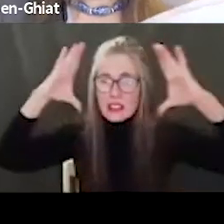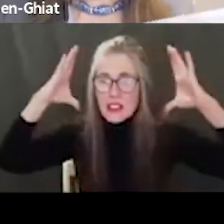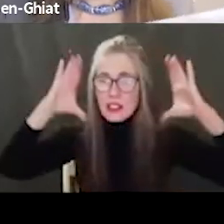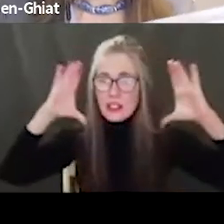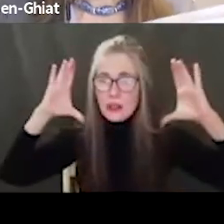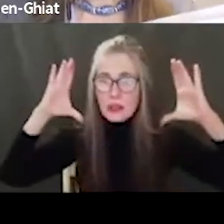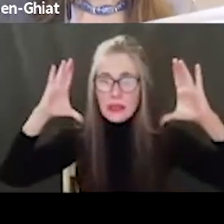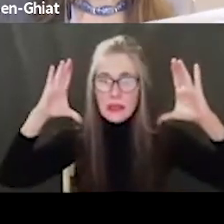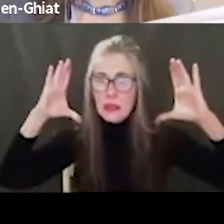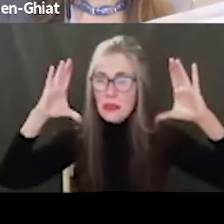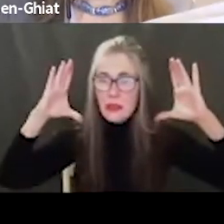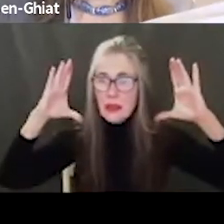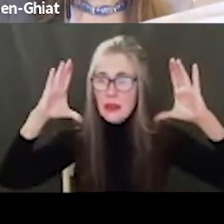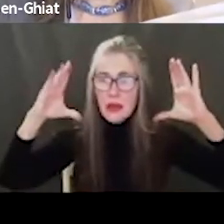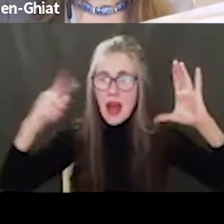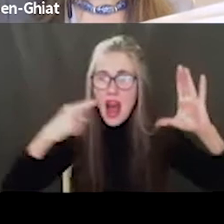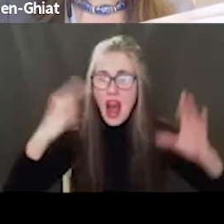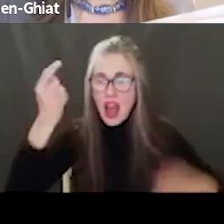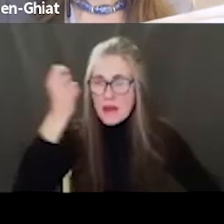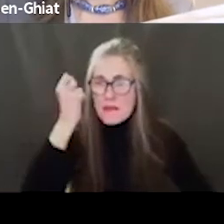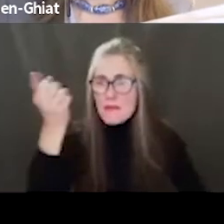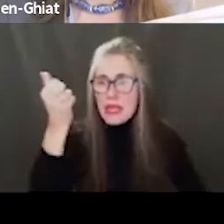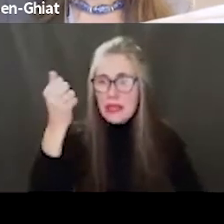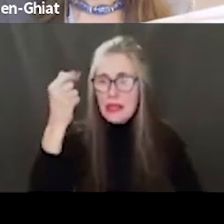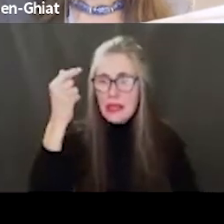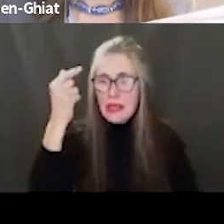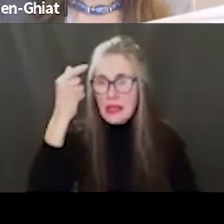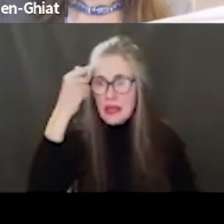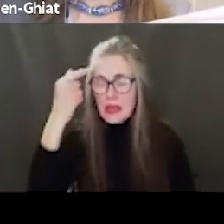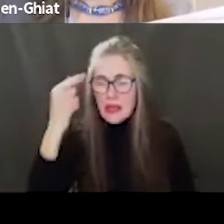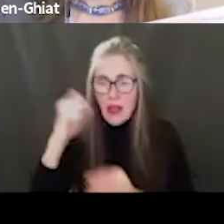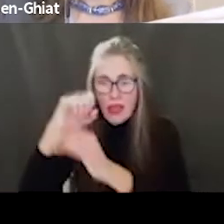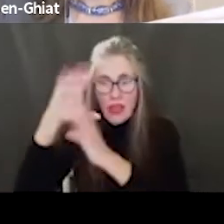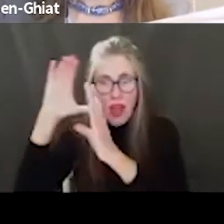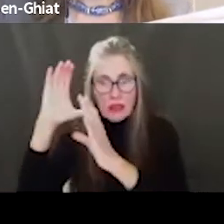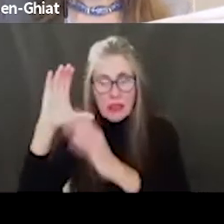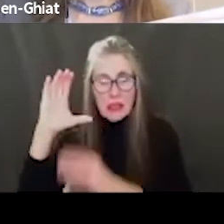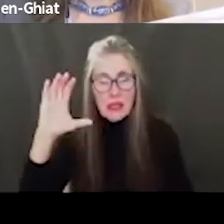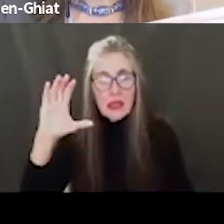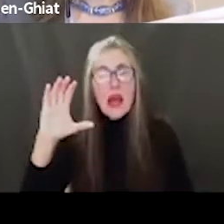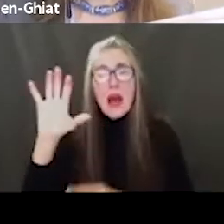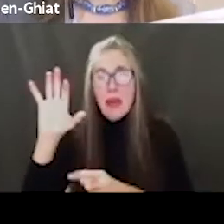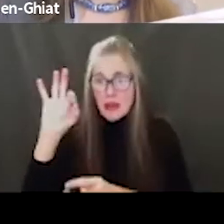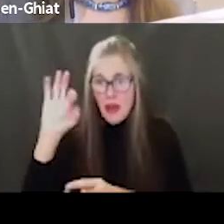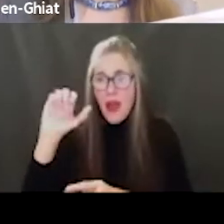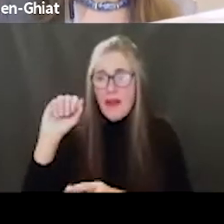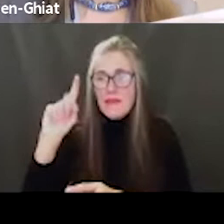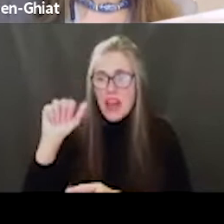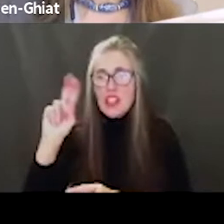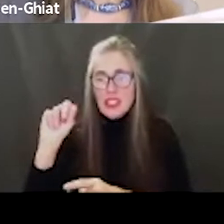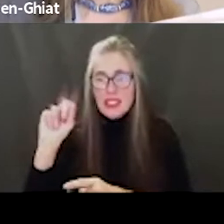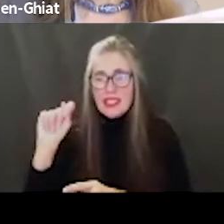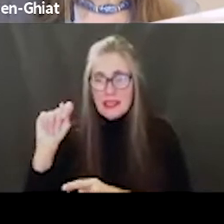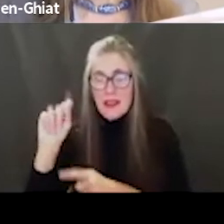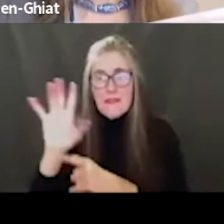could not help think immediately, because my prior book was a book on fascist film propaganda, of